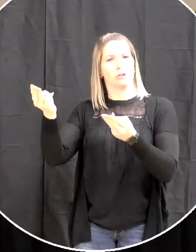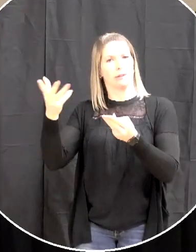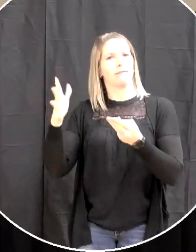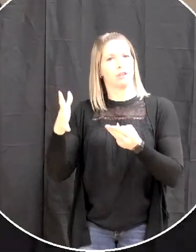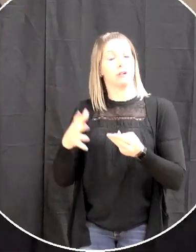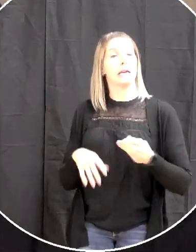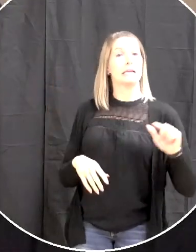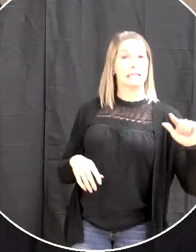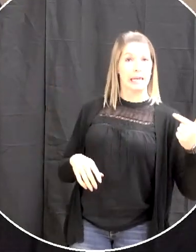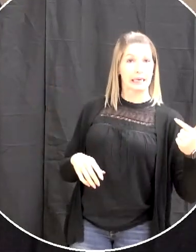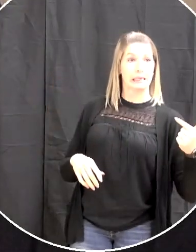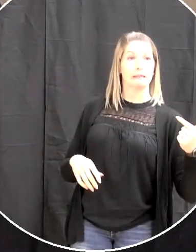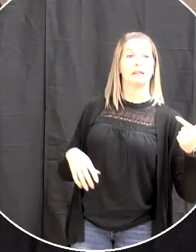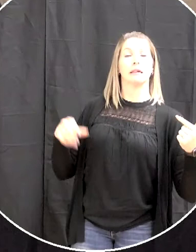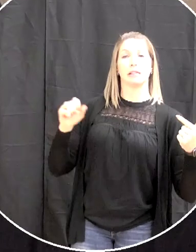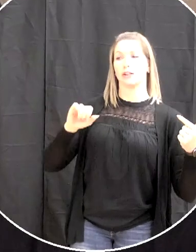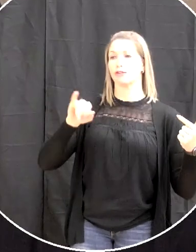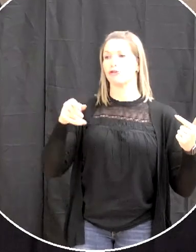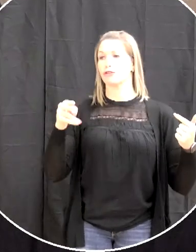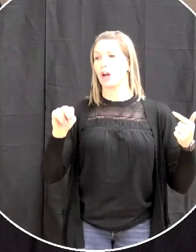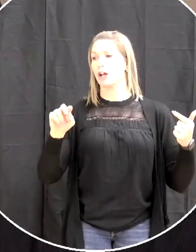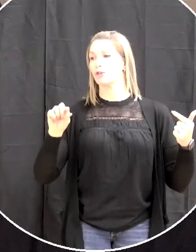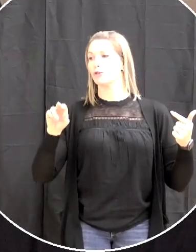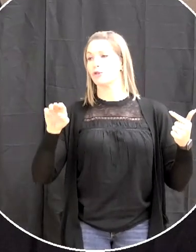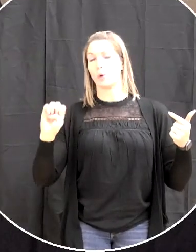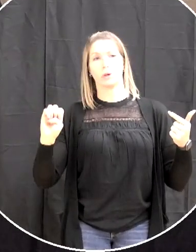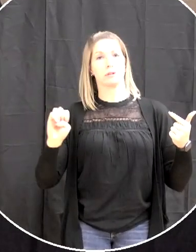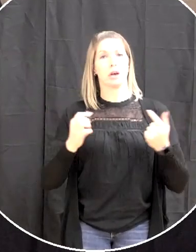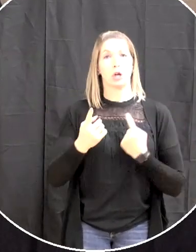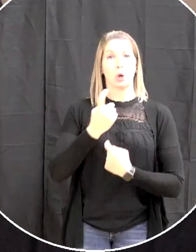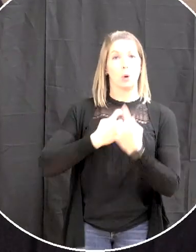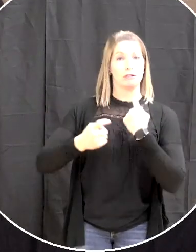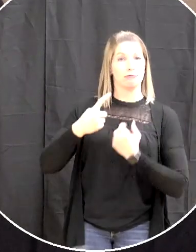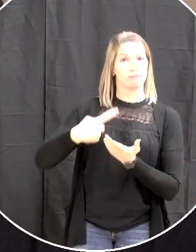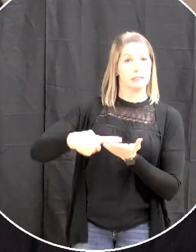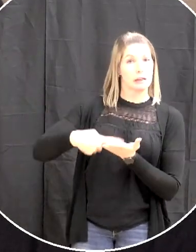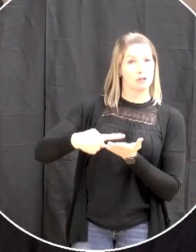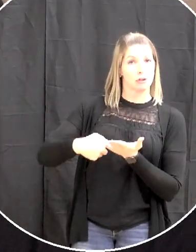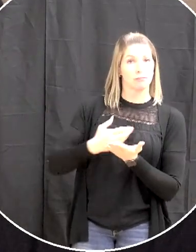for that, please? Seconded by John George. Questions, discussion?